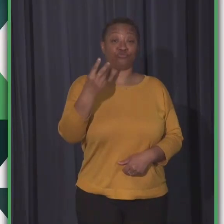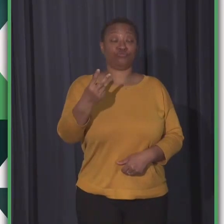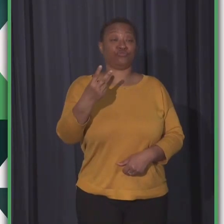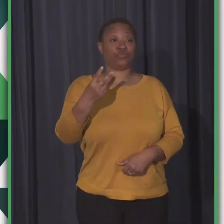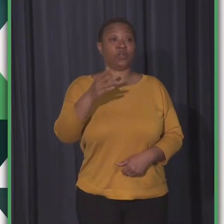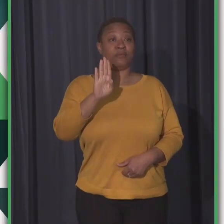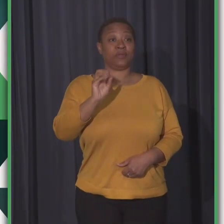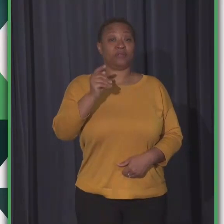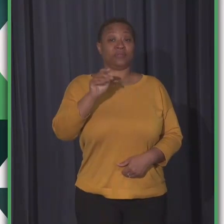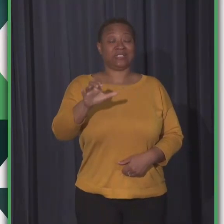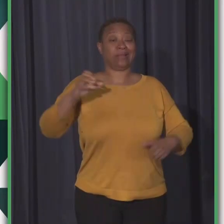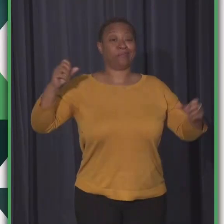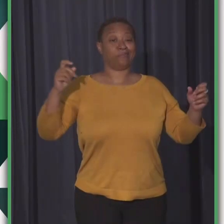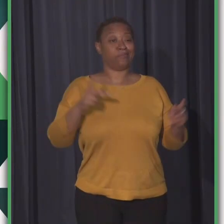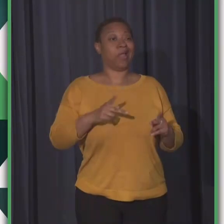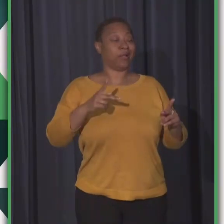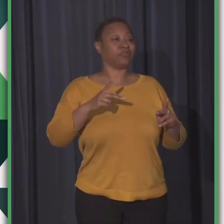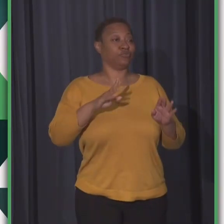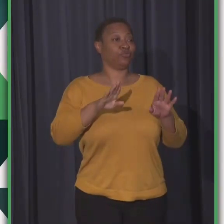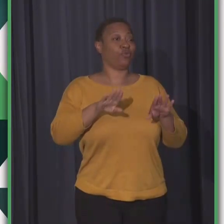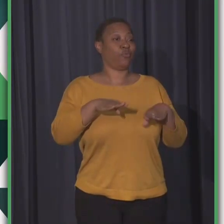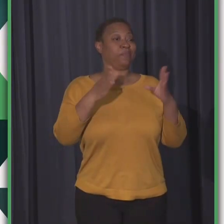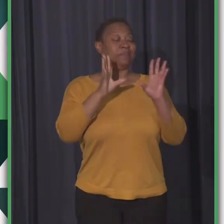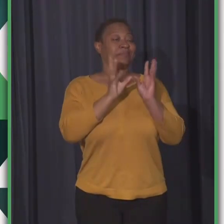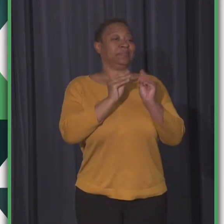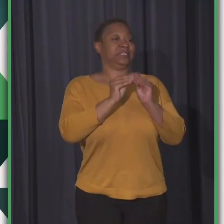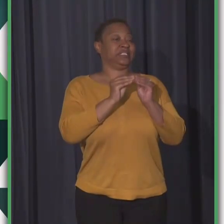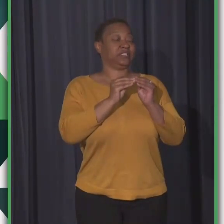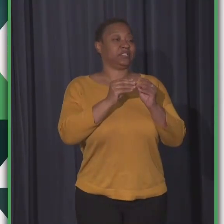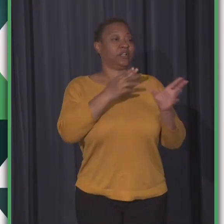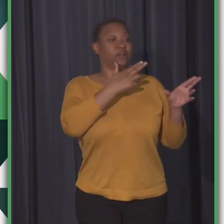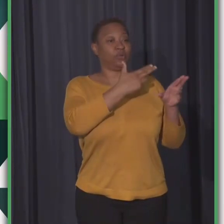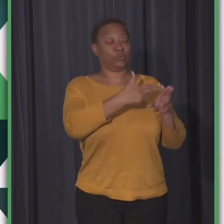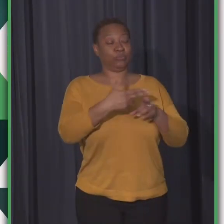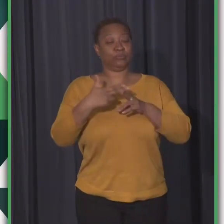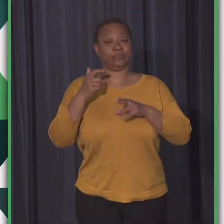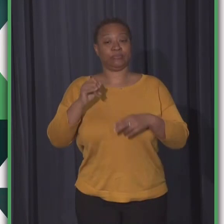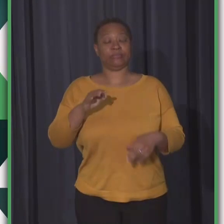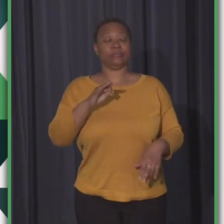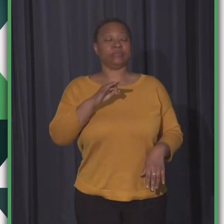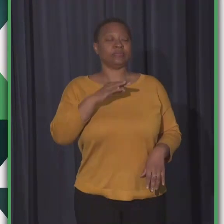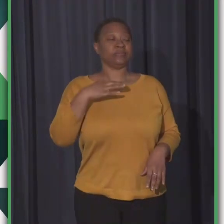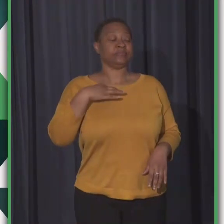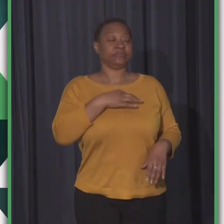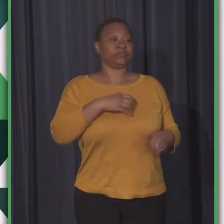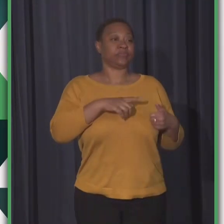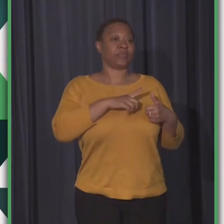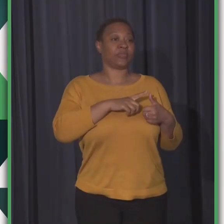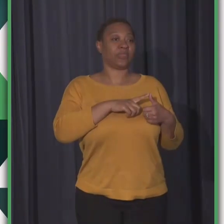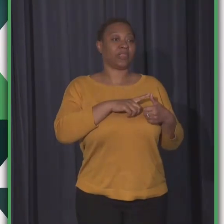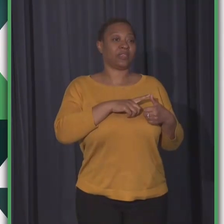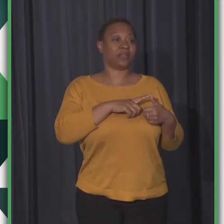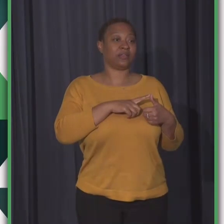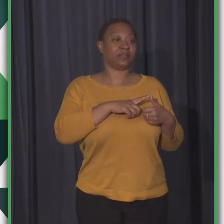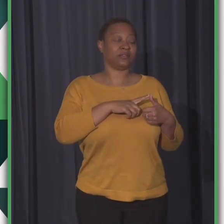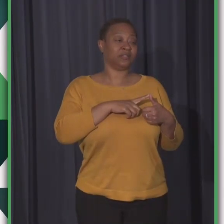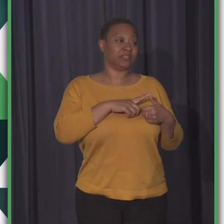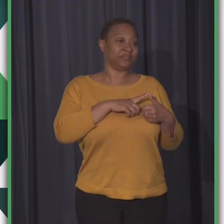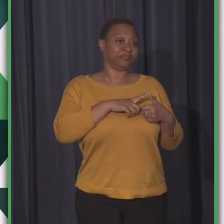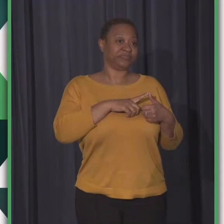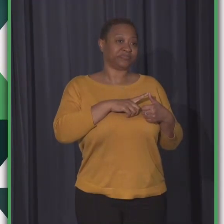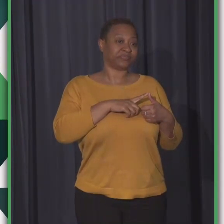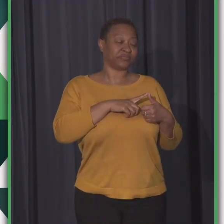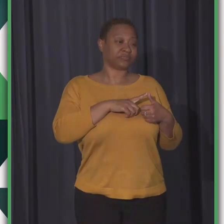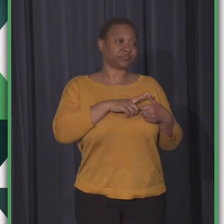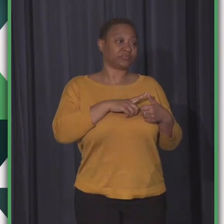Police Commission is called back to order. Please call the roll. Commissioner Woods? Oh, it's back in open session,